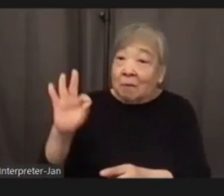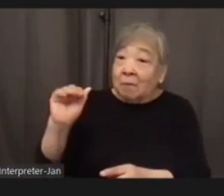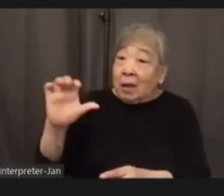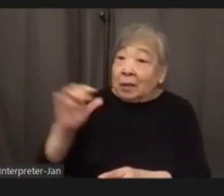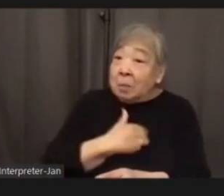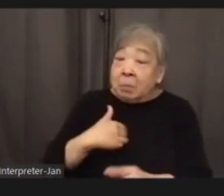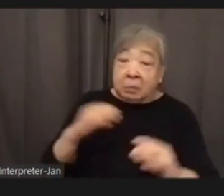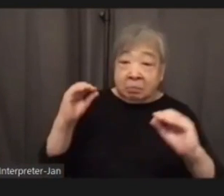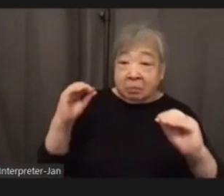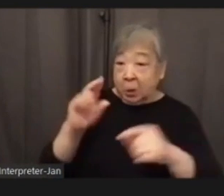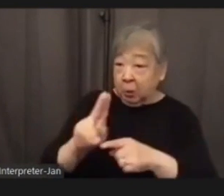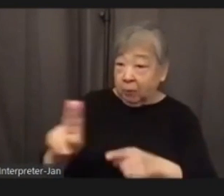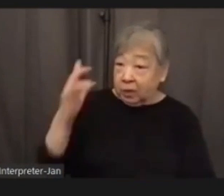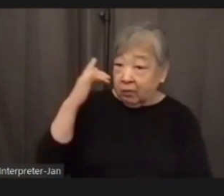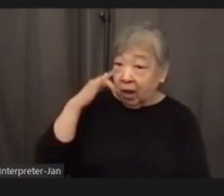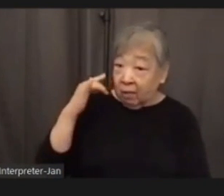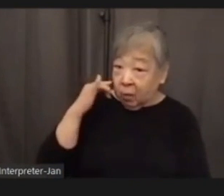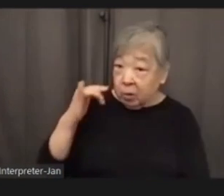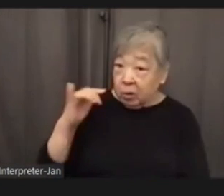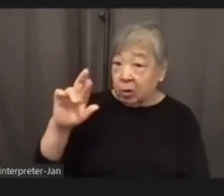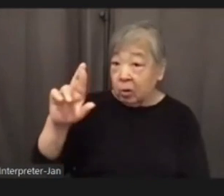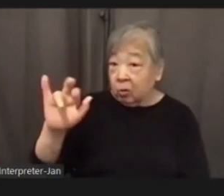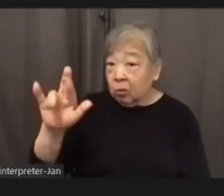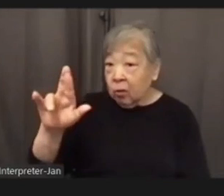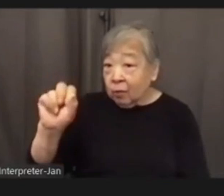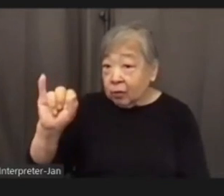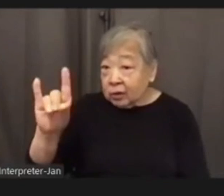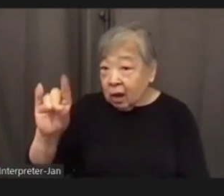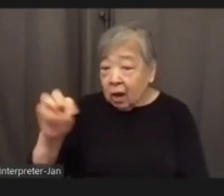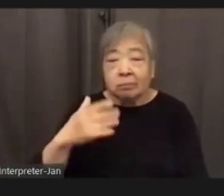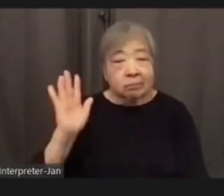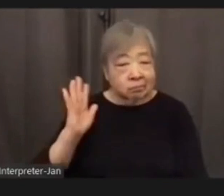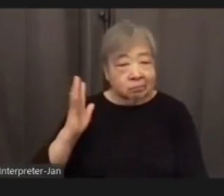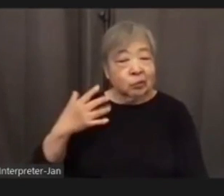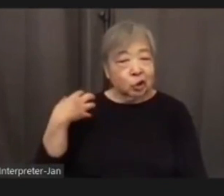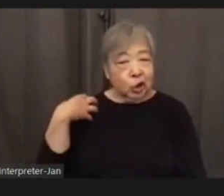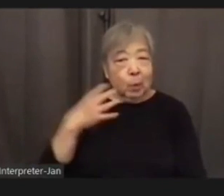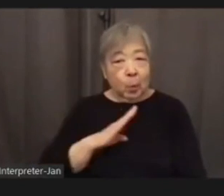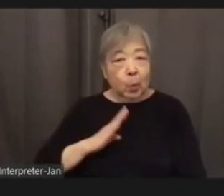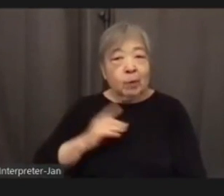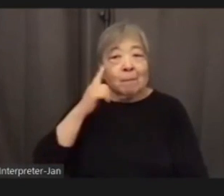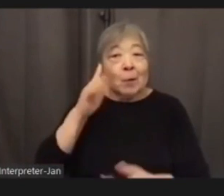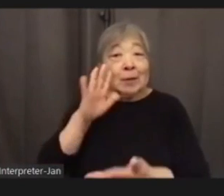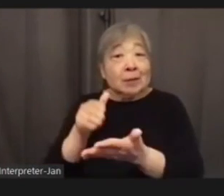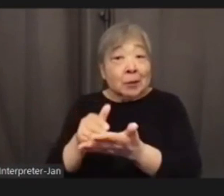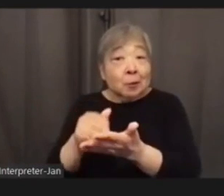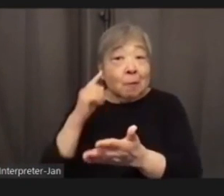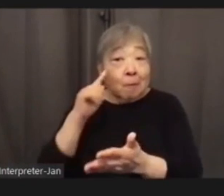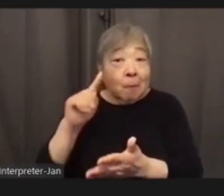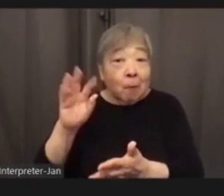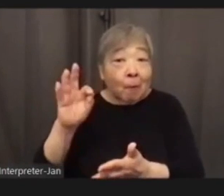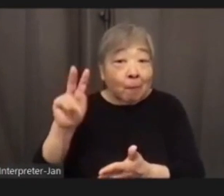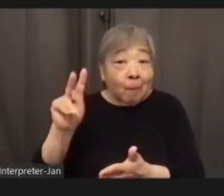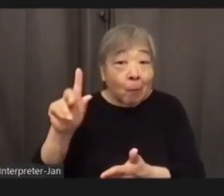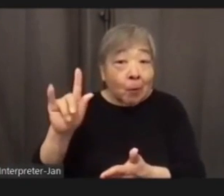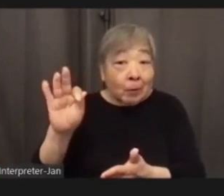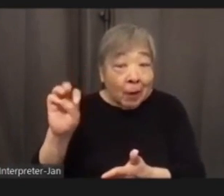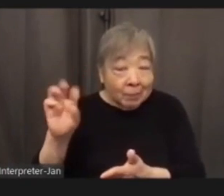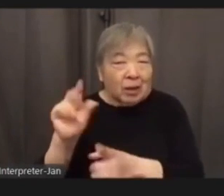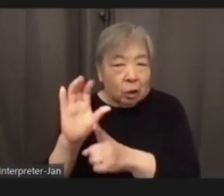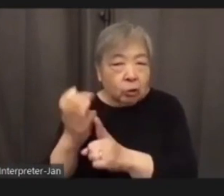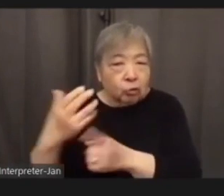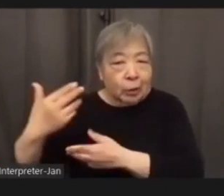at the University of California, Riverside. I'm the former chair of the board for the Center for Folklife and Cultural Heritage